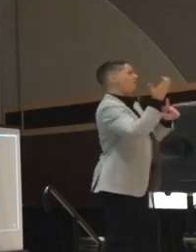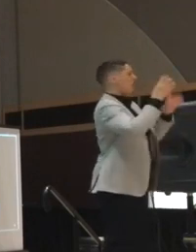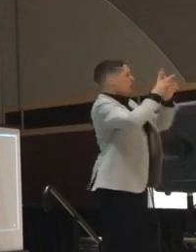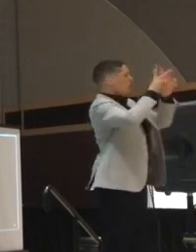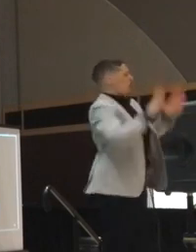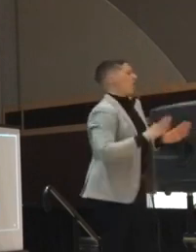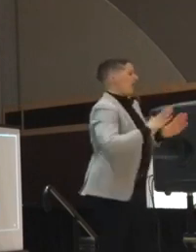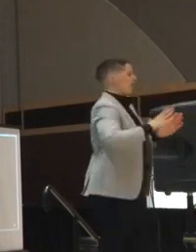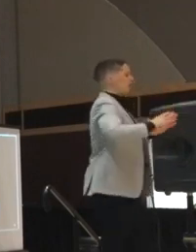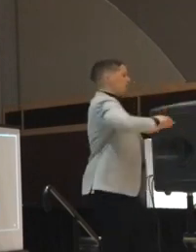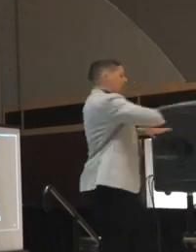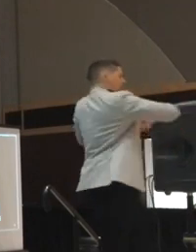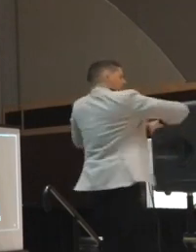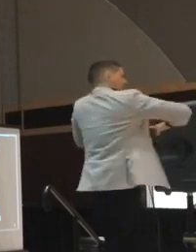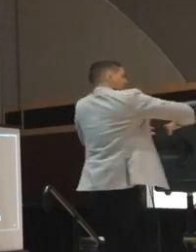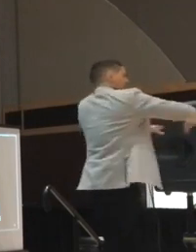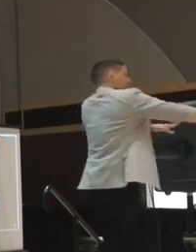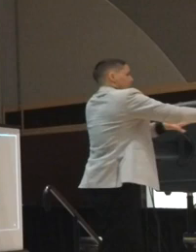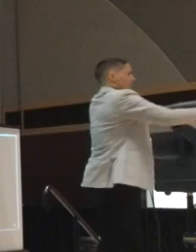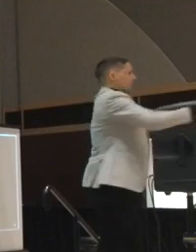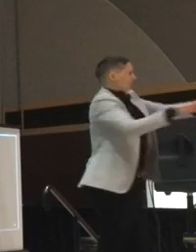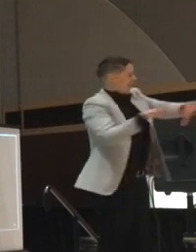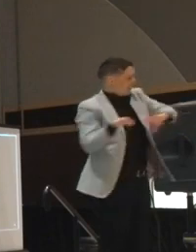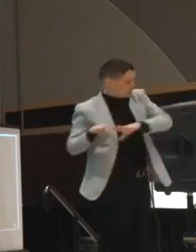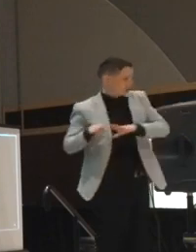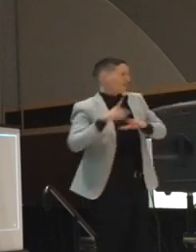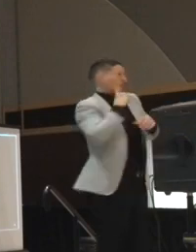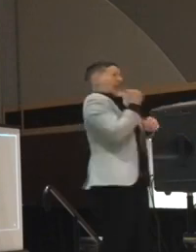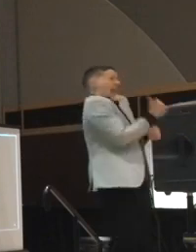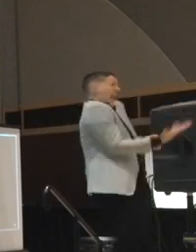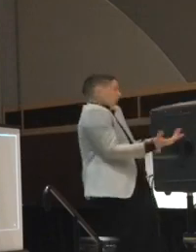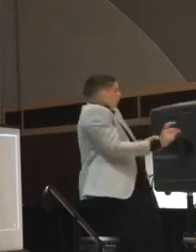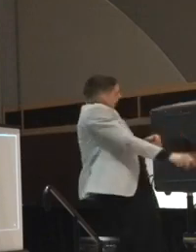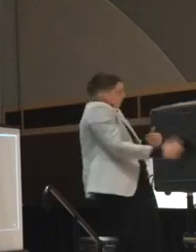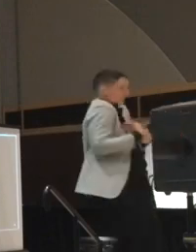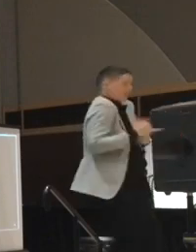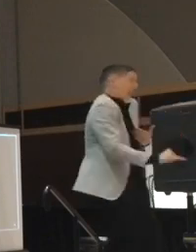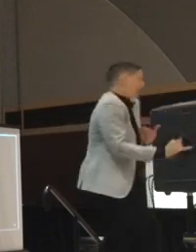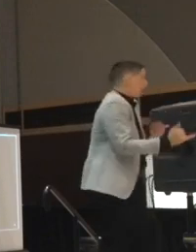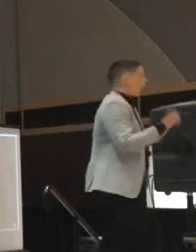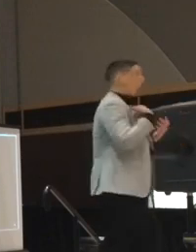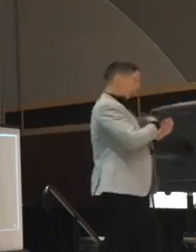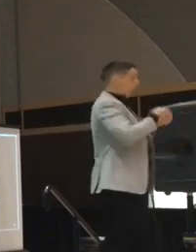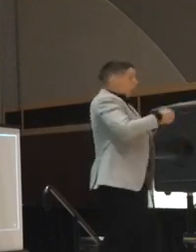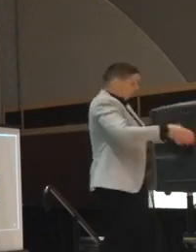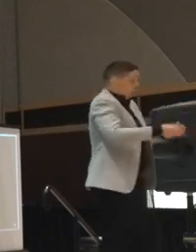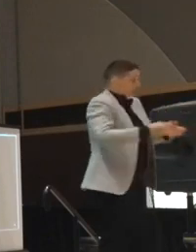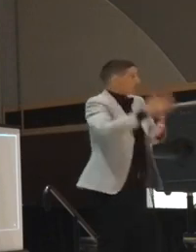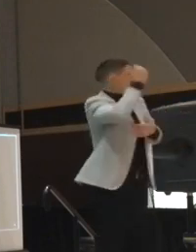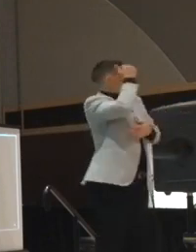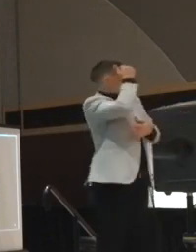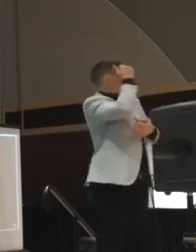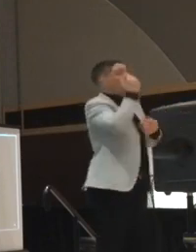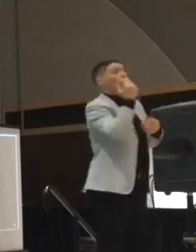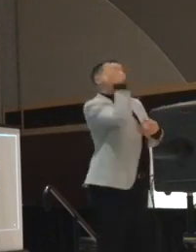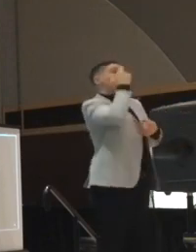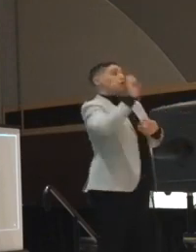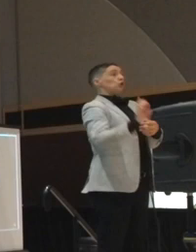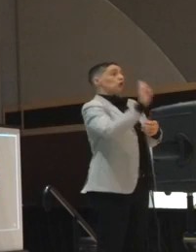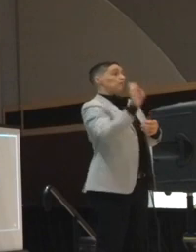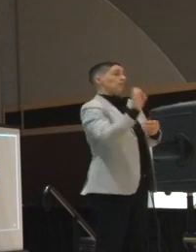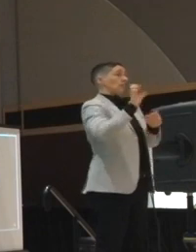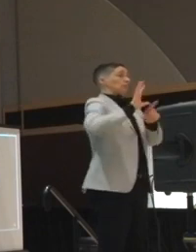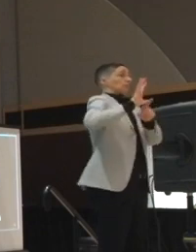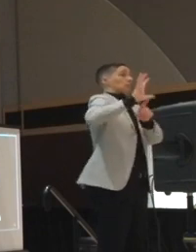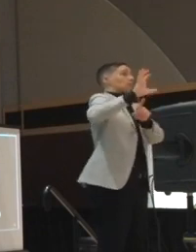move stuff around for anything, and we're losing that. And the reason why the Europeans are doing it, and it's super